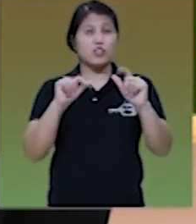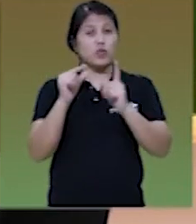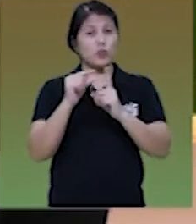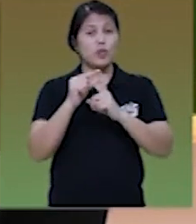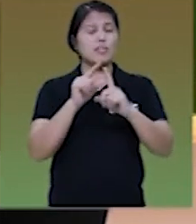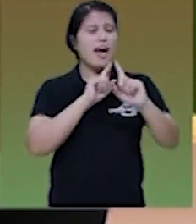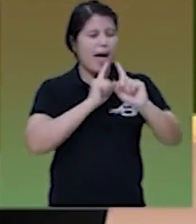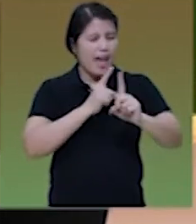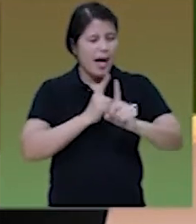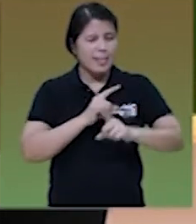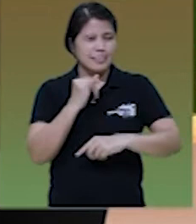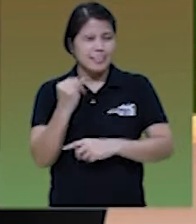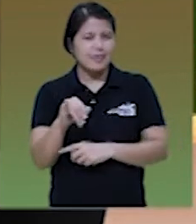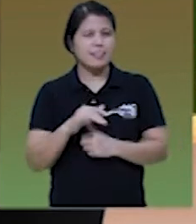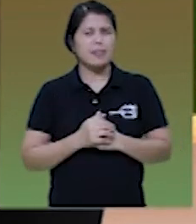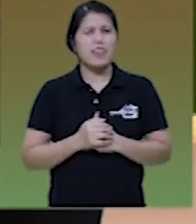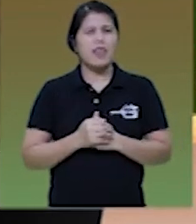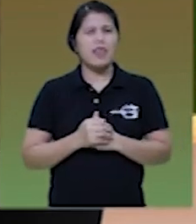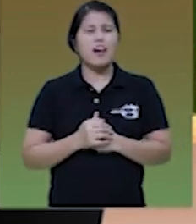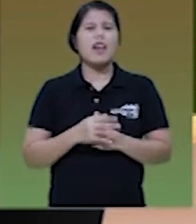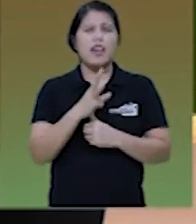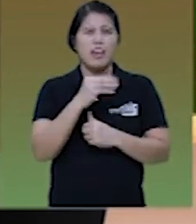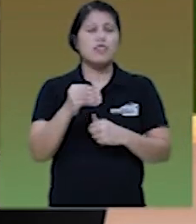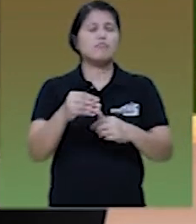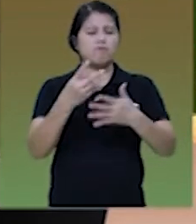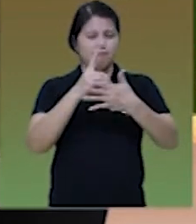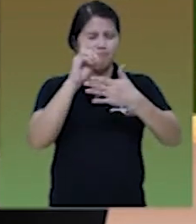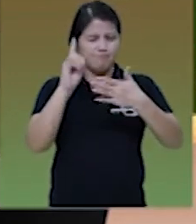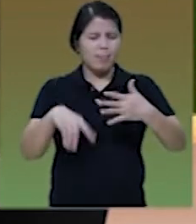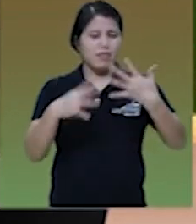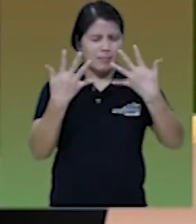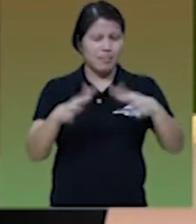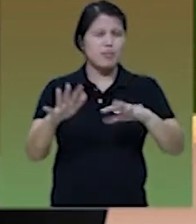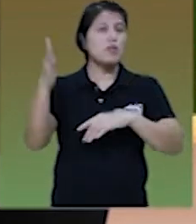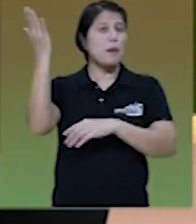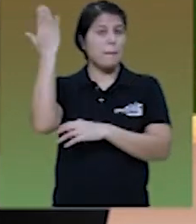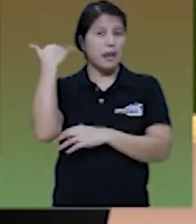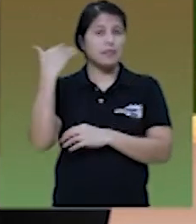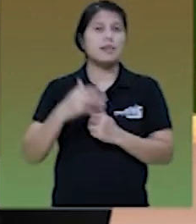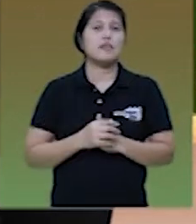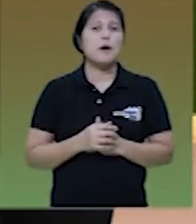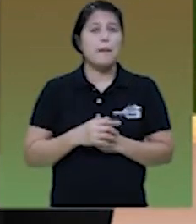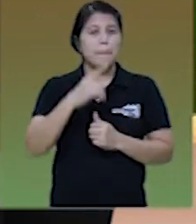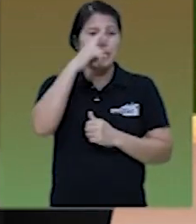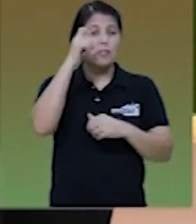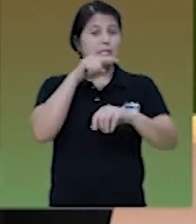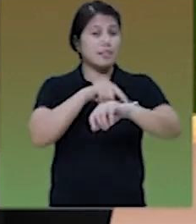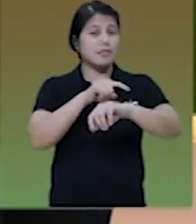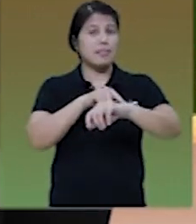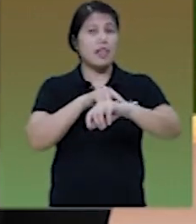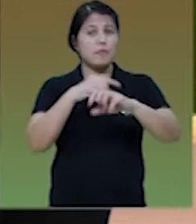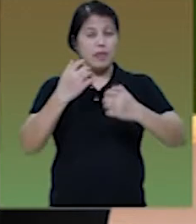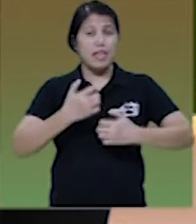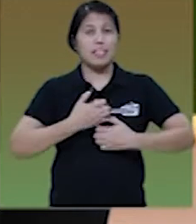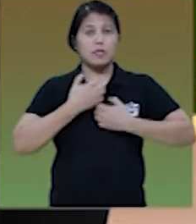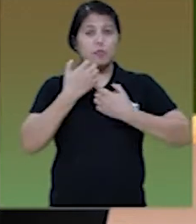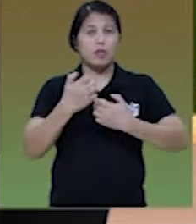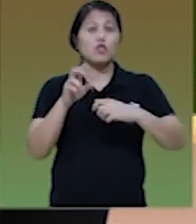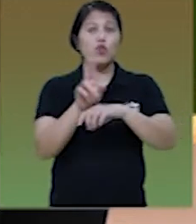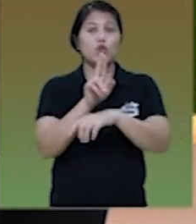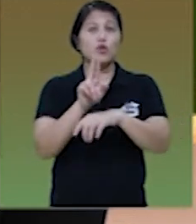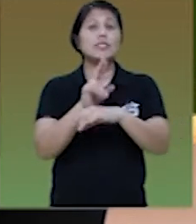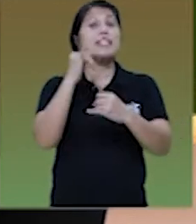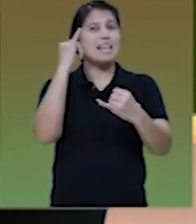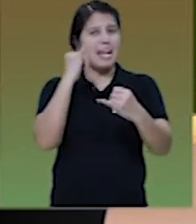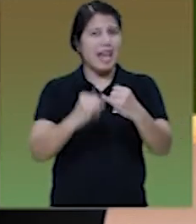action word is answering, and it was already done in the past because the time expression used